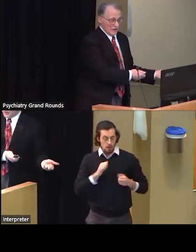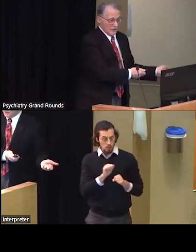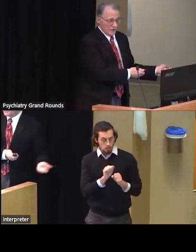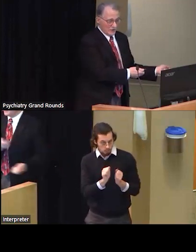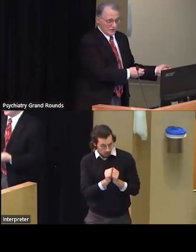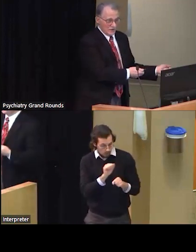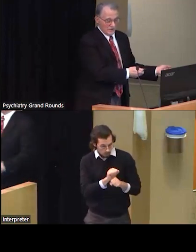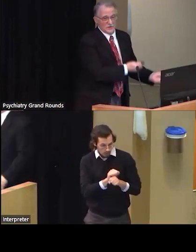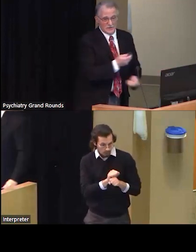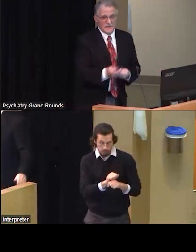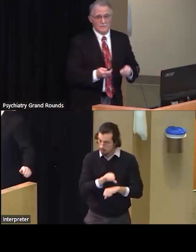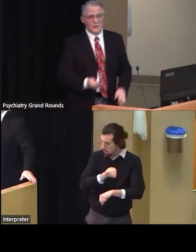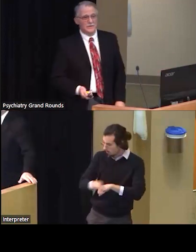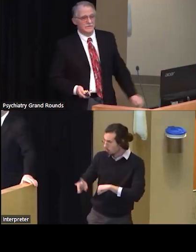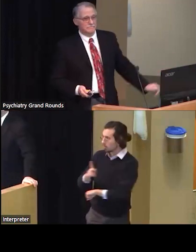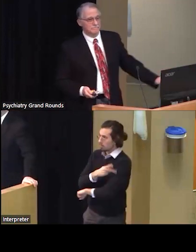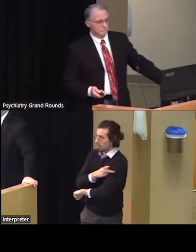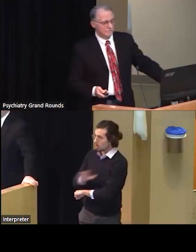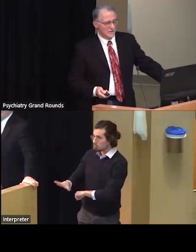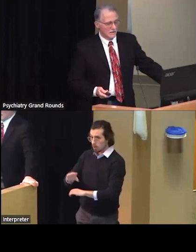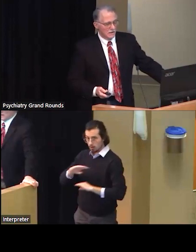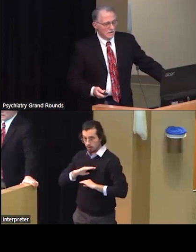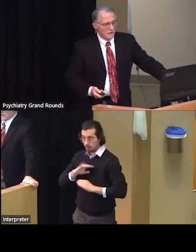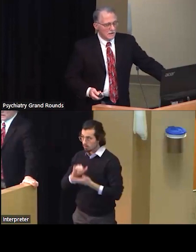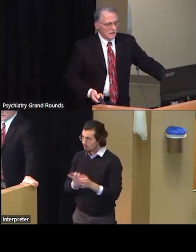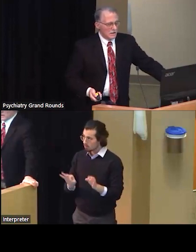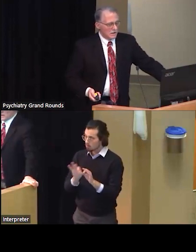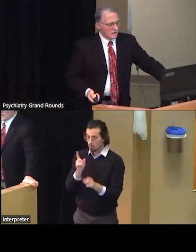it's correlated with patient satisfaction, isn't that important?